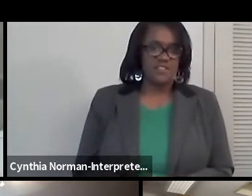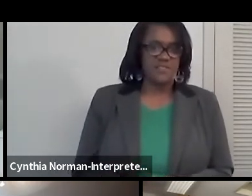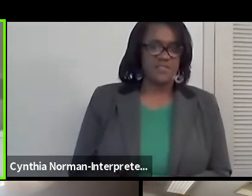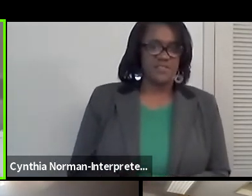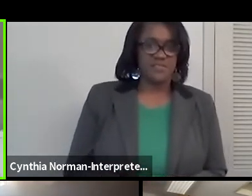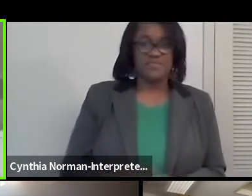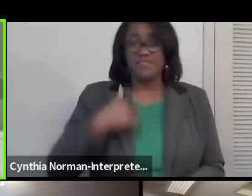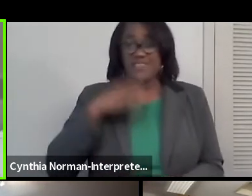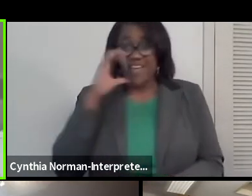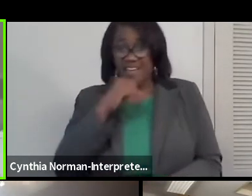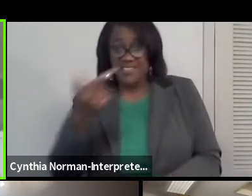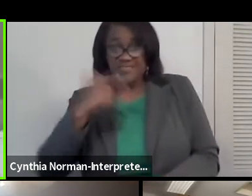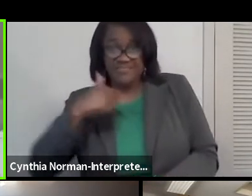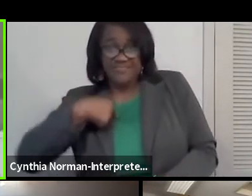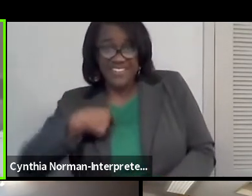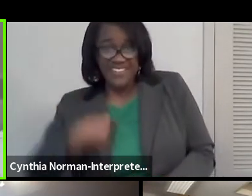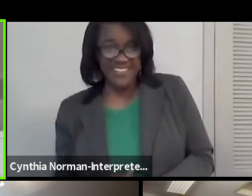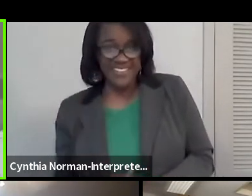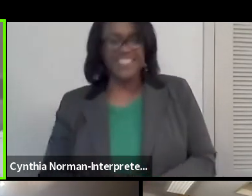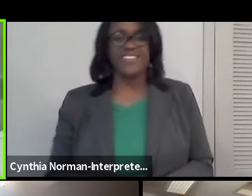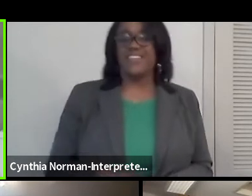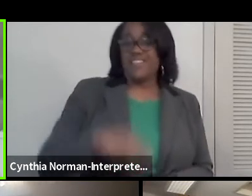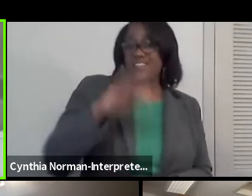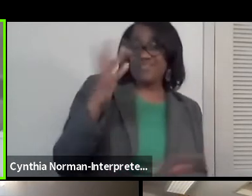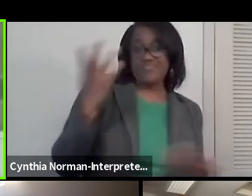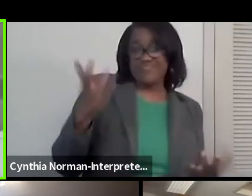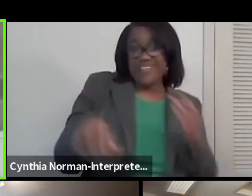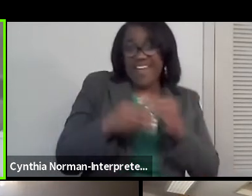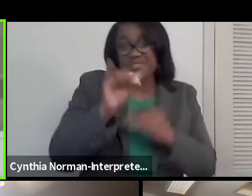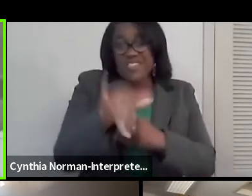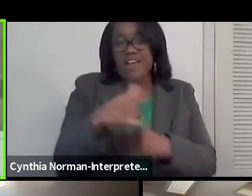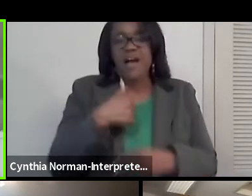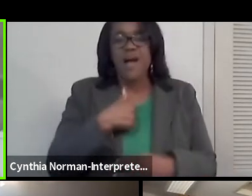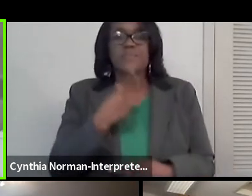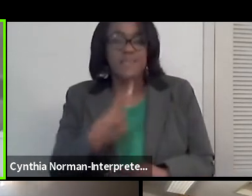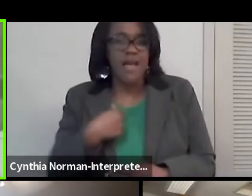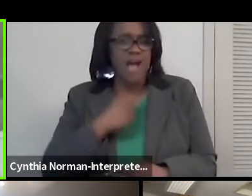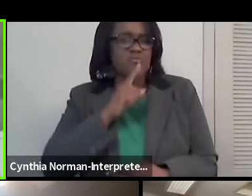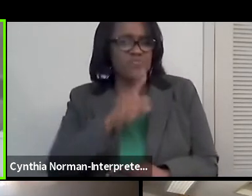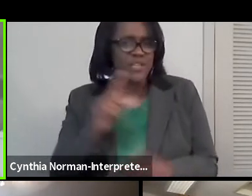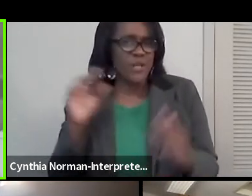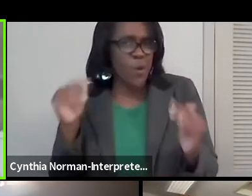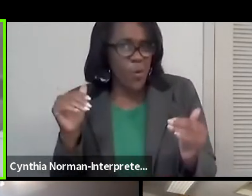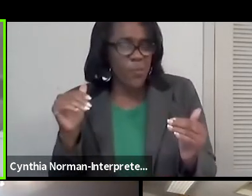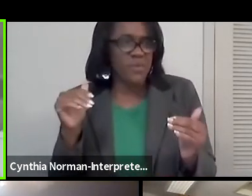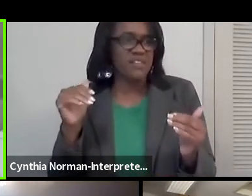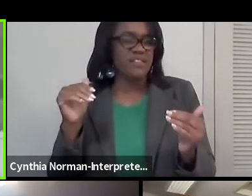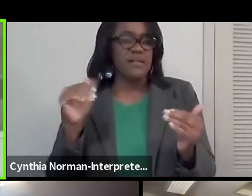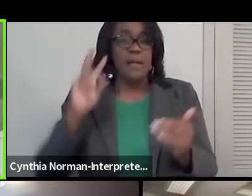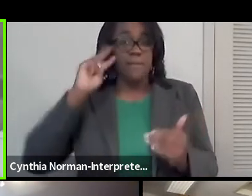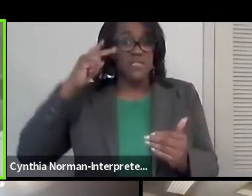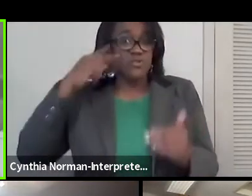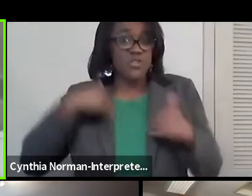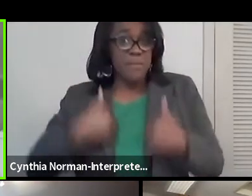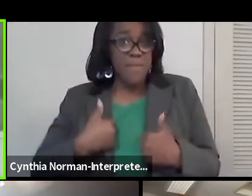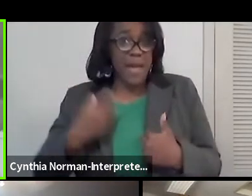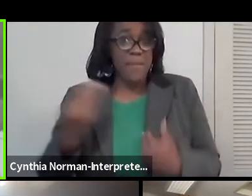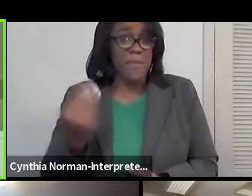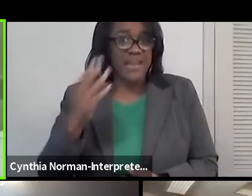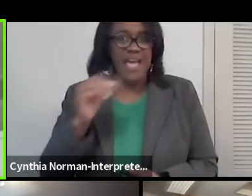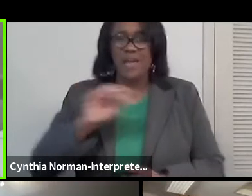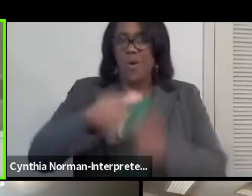I guess I can go. On that note, yeah, I would say that I really hope that Misunderstood Mammal Monday and all the